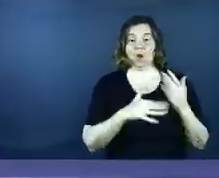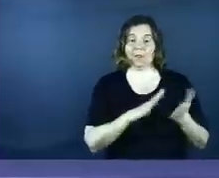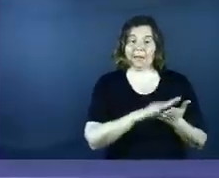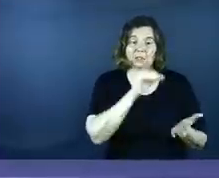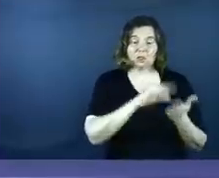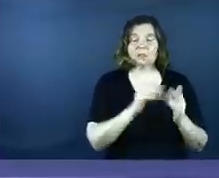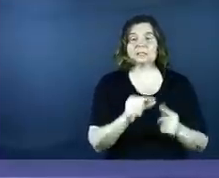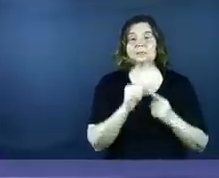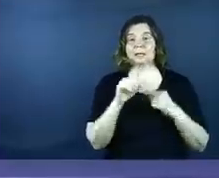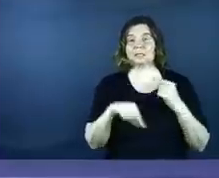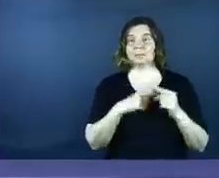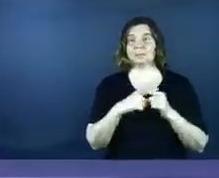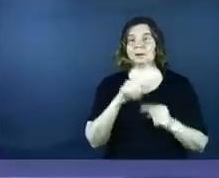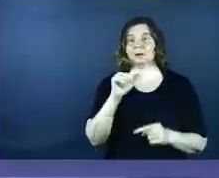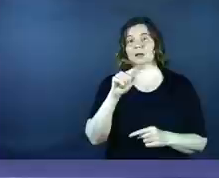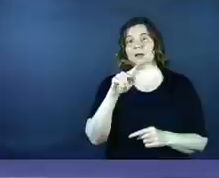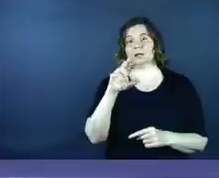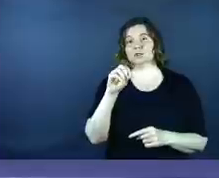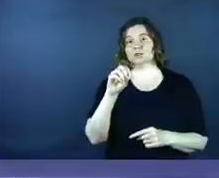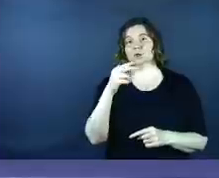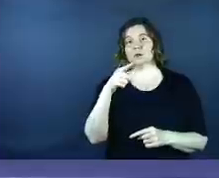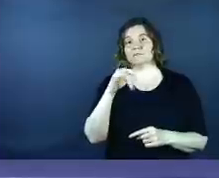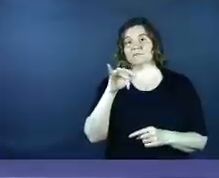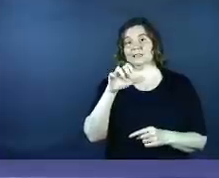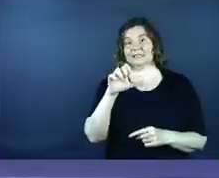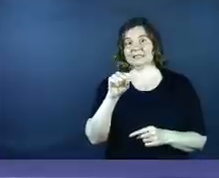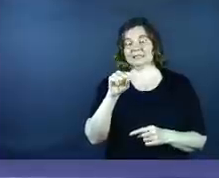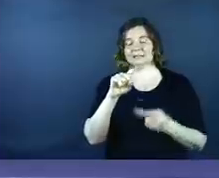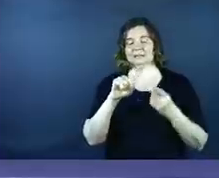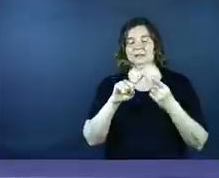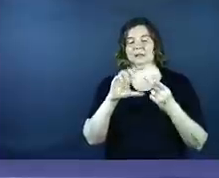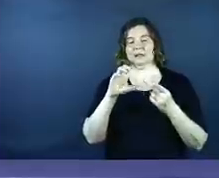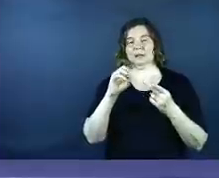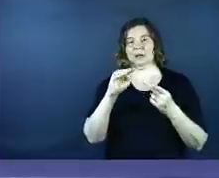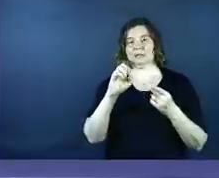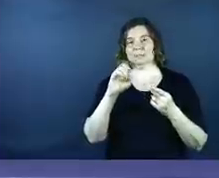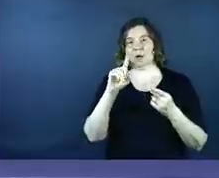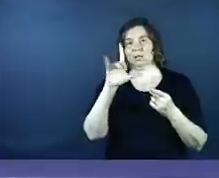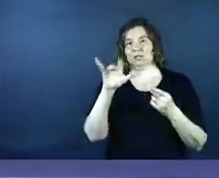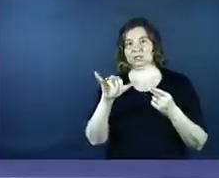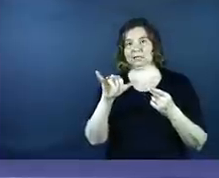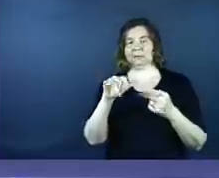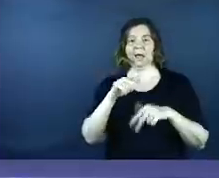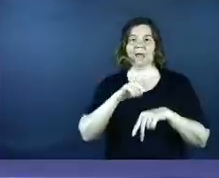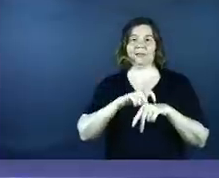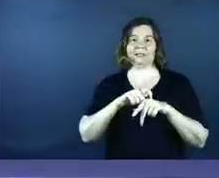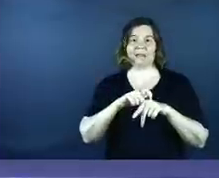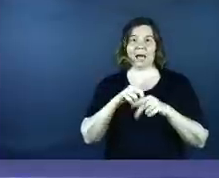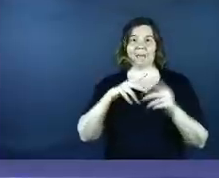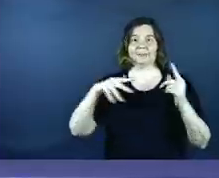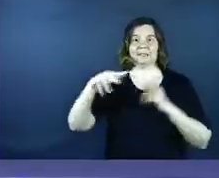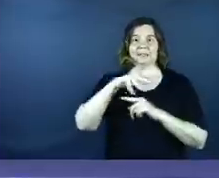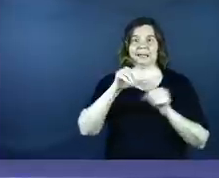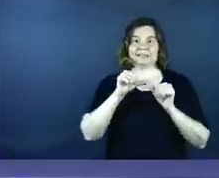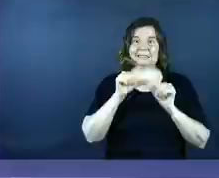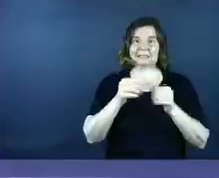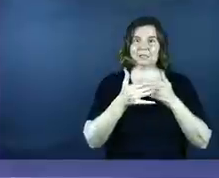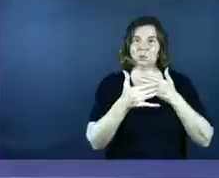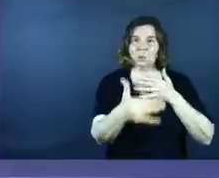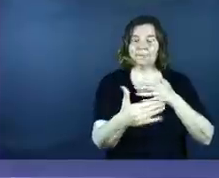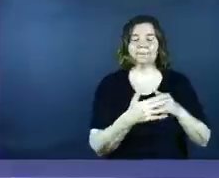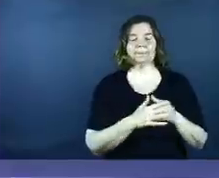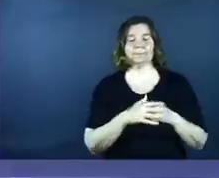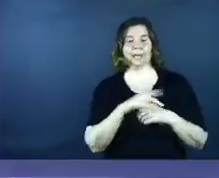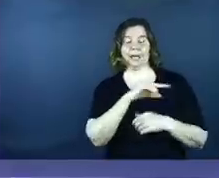learned, especially about astrophysics and cosmology and the time-space continuum and relativity and Stephen